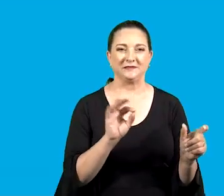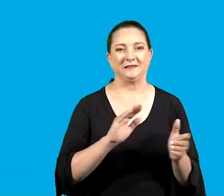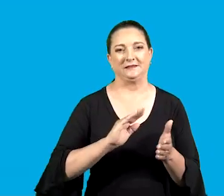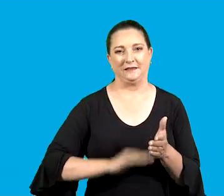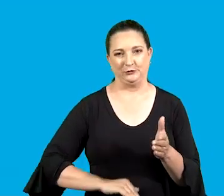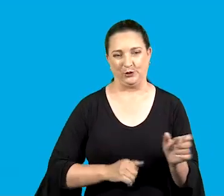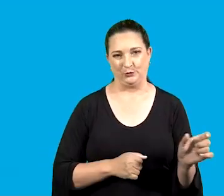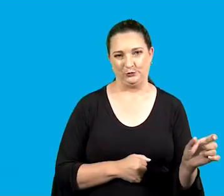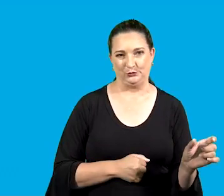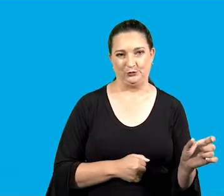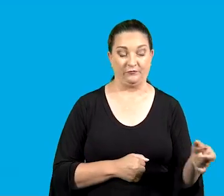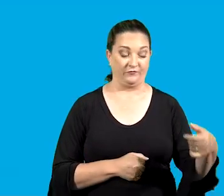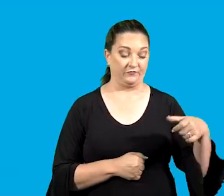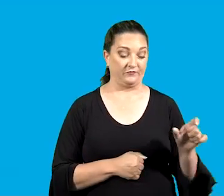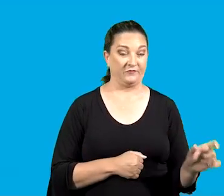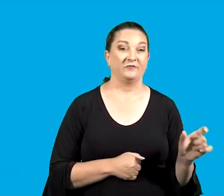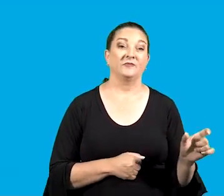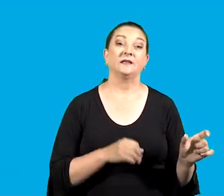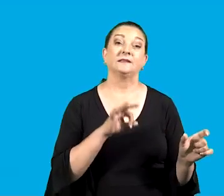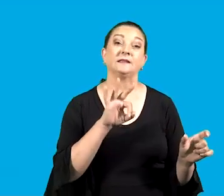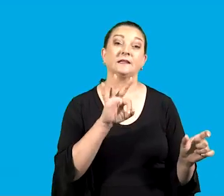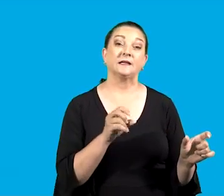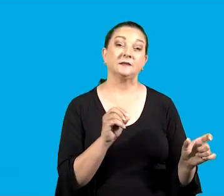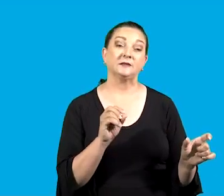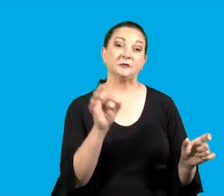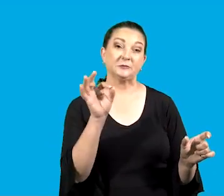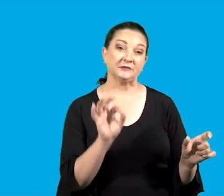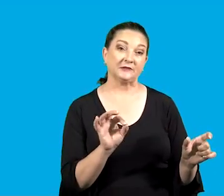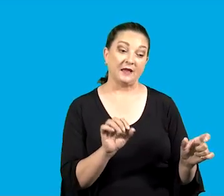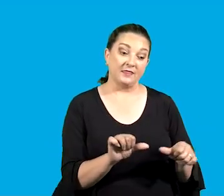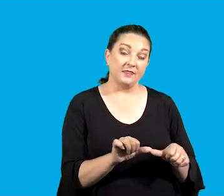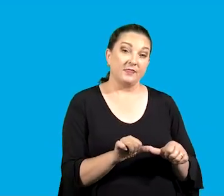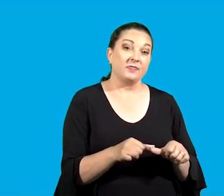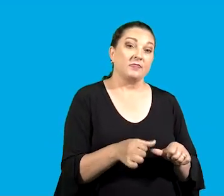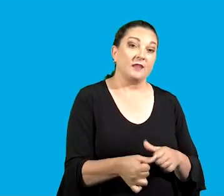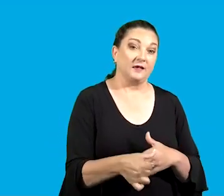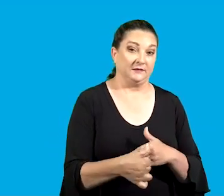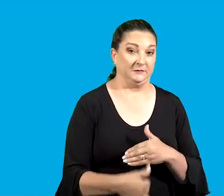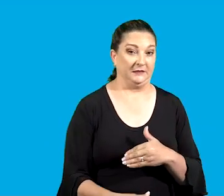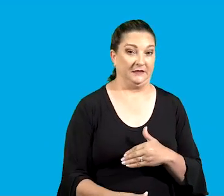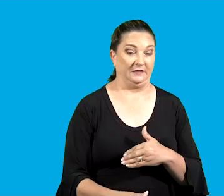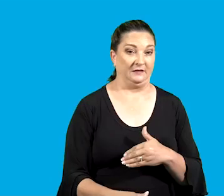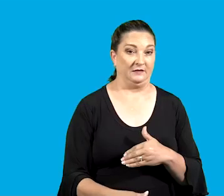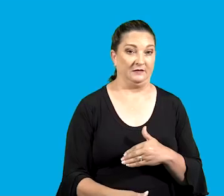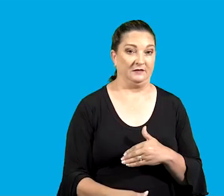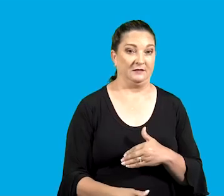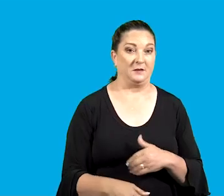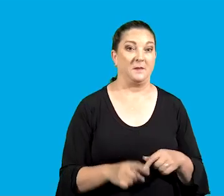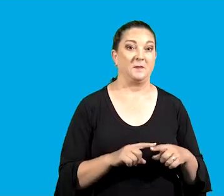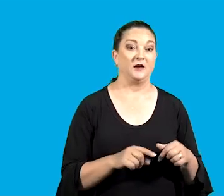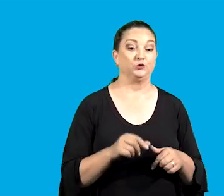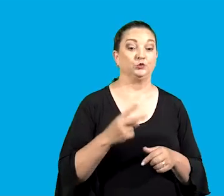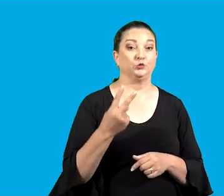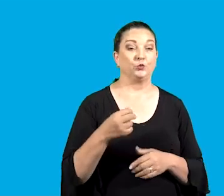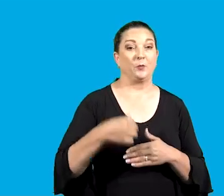discount. And then 30% in the month following the month of sale. 8% 2 months after the